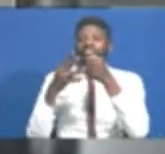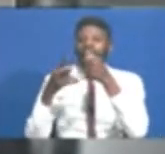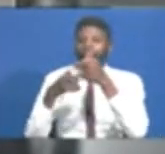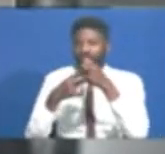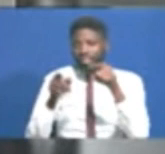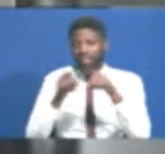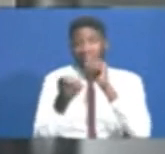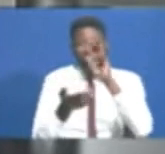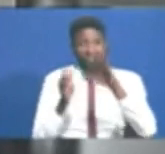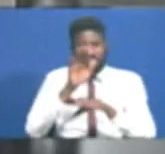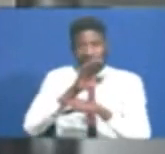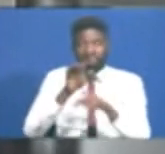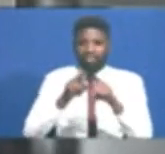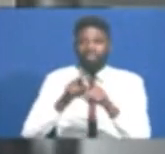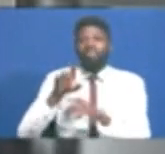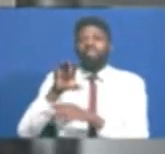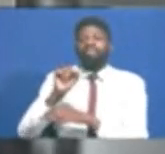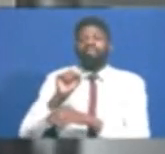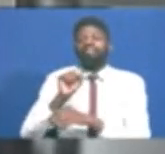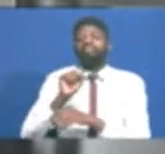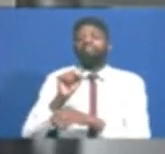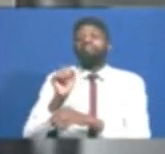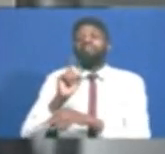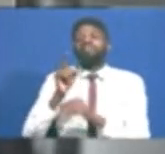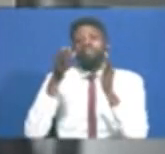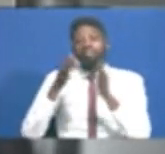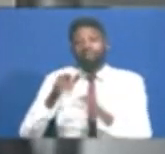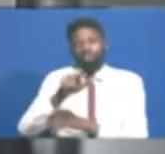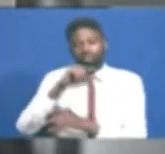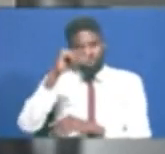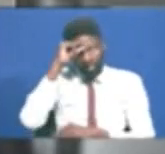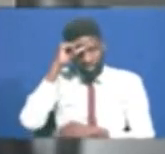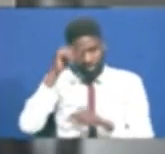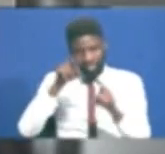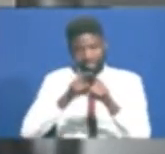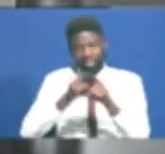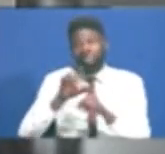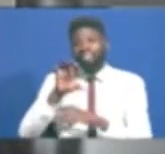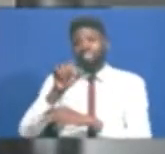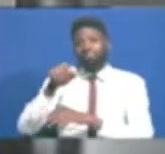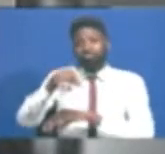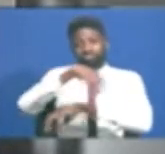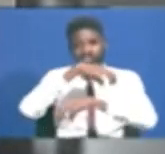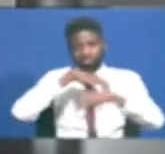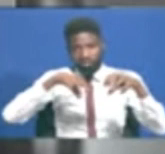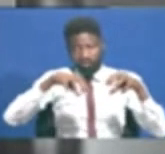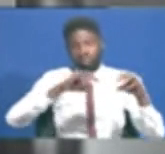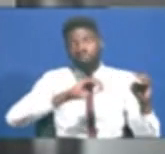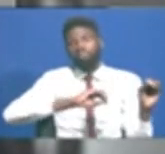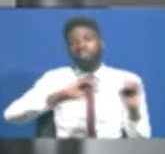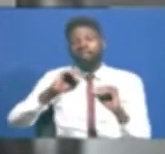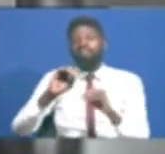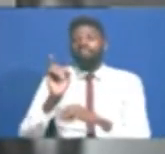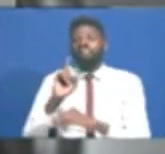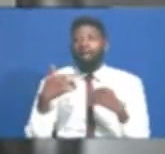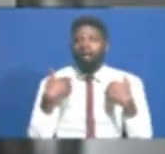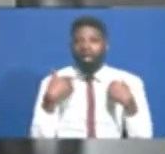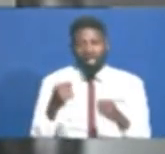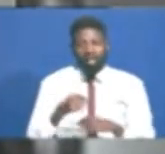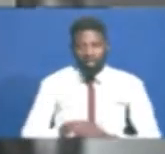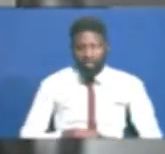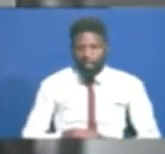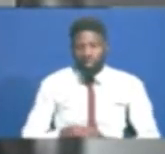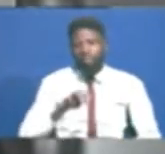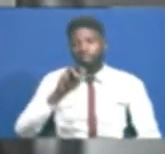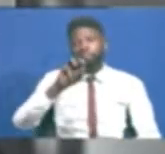Local Government. In a cabinet reshuffle in the year 2000, he was moved to the Ministry of Health. Hezron Manduku